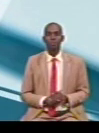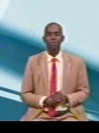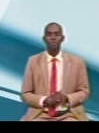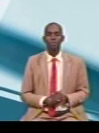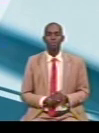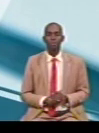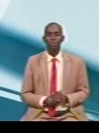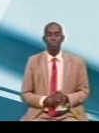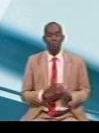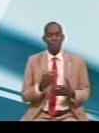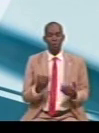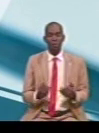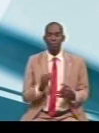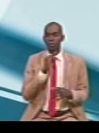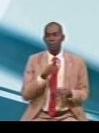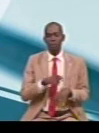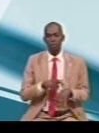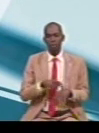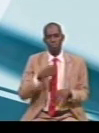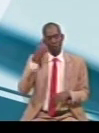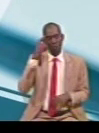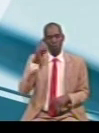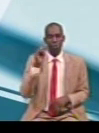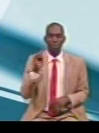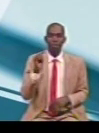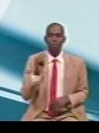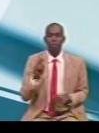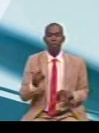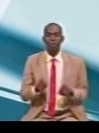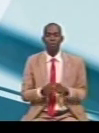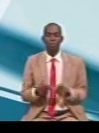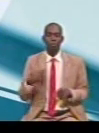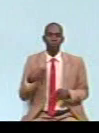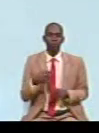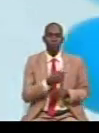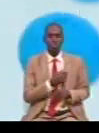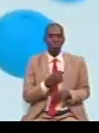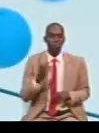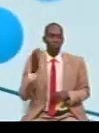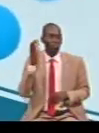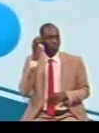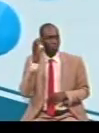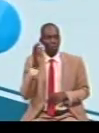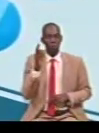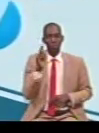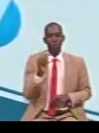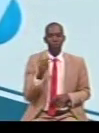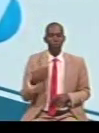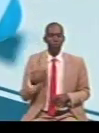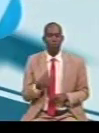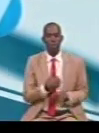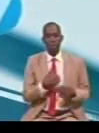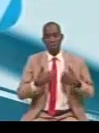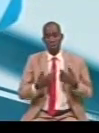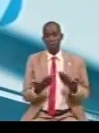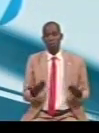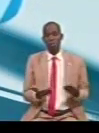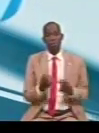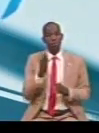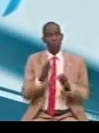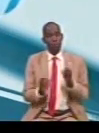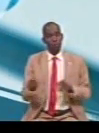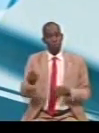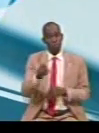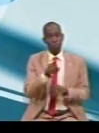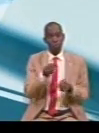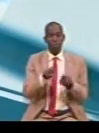It's time for testimonies. While we're listening to the testimonies we have, please, if you have a testimony yourself,